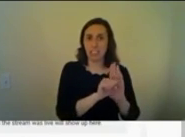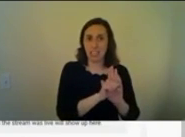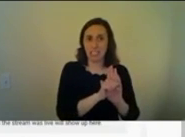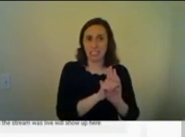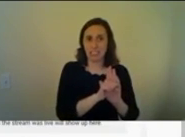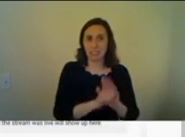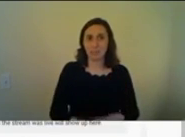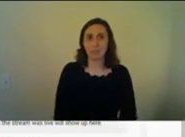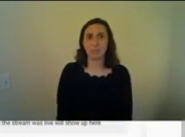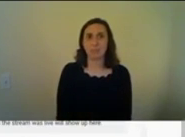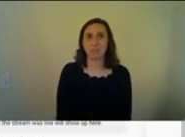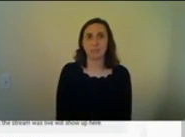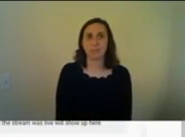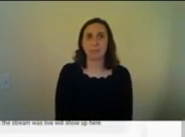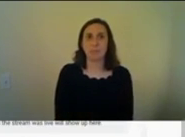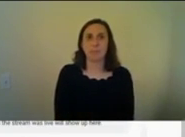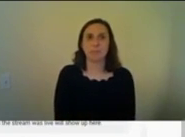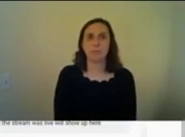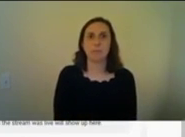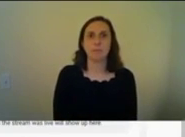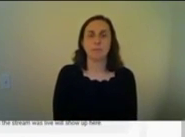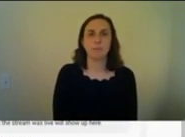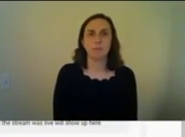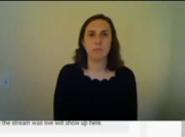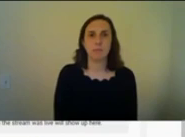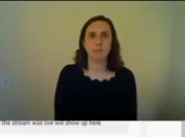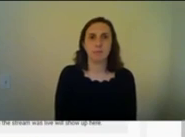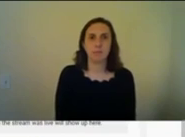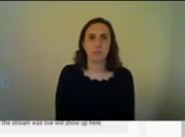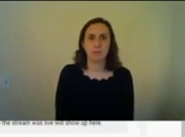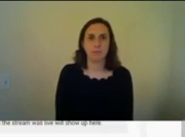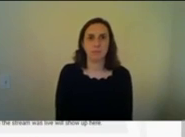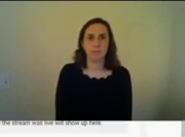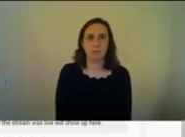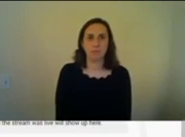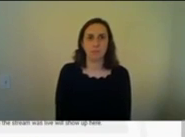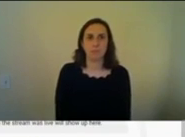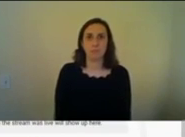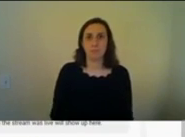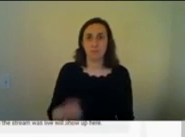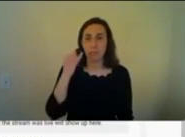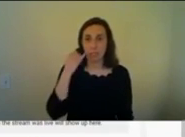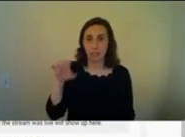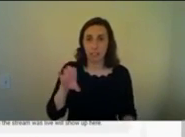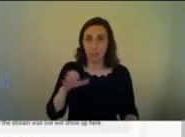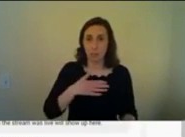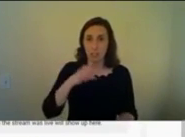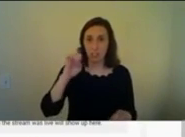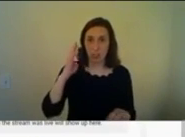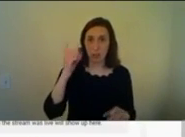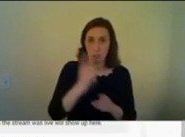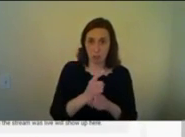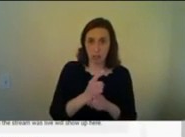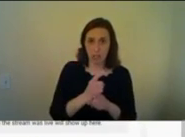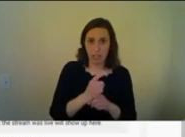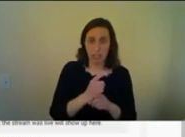of sign. And so this becomes negative also. If I've done my job right, the leading terms